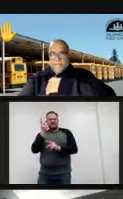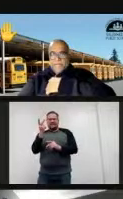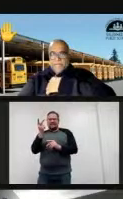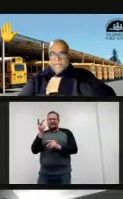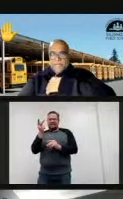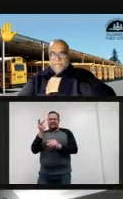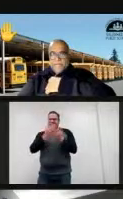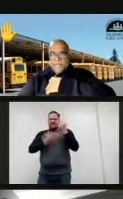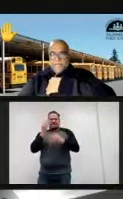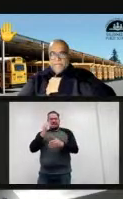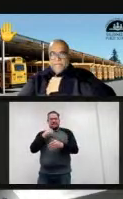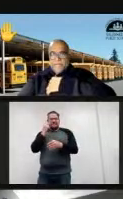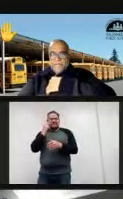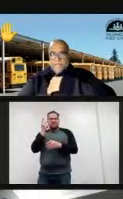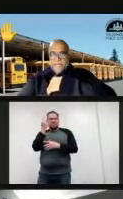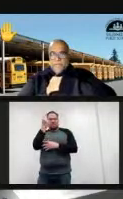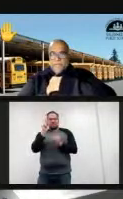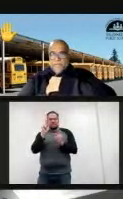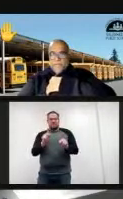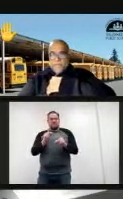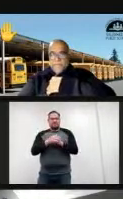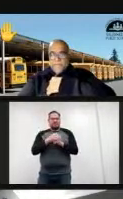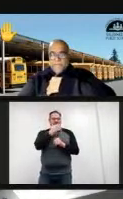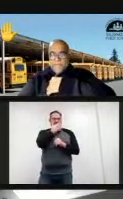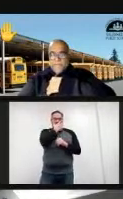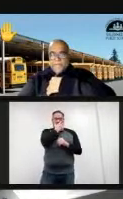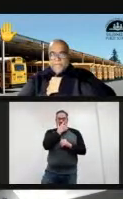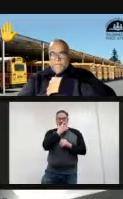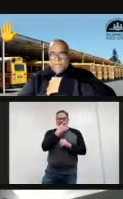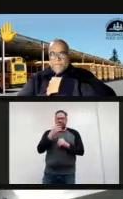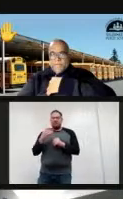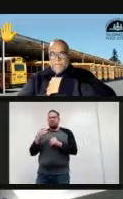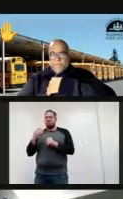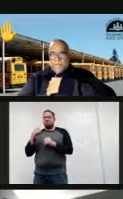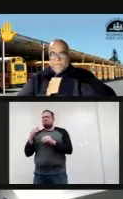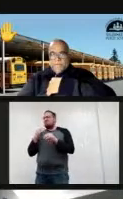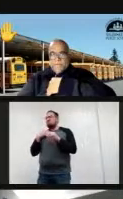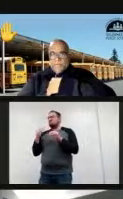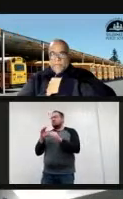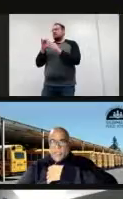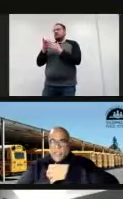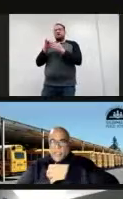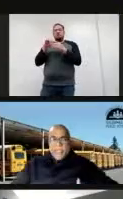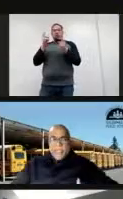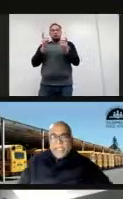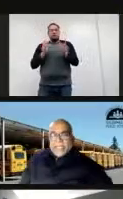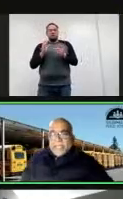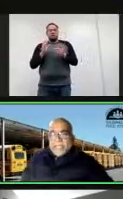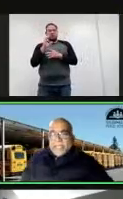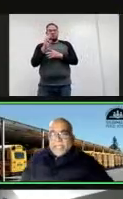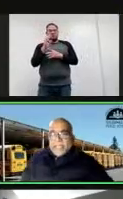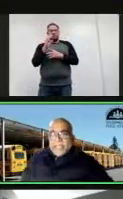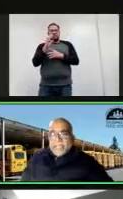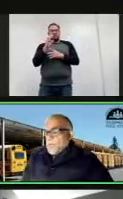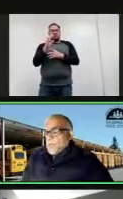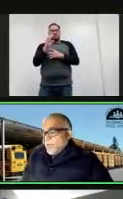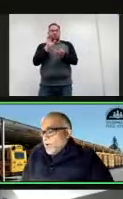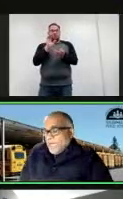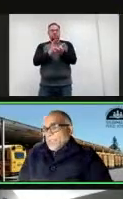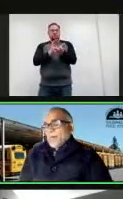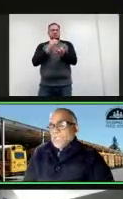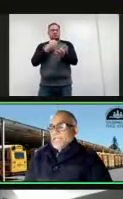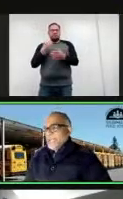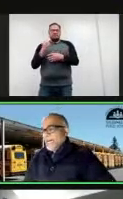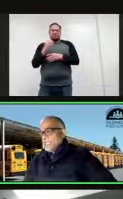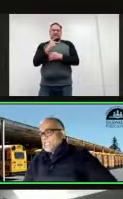at a time. Okay. Yeah, no problem. I don't mind doing that. Director Chandragiri. Hank, I'm going to go back to the